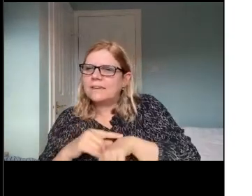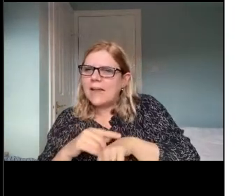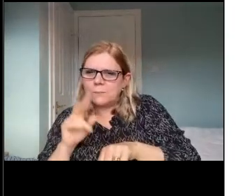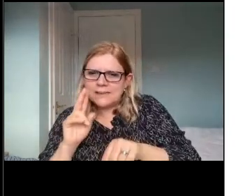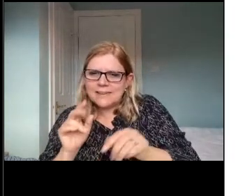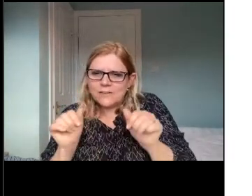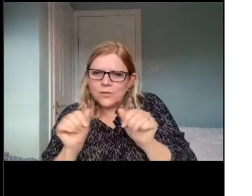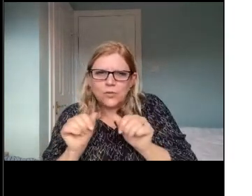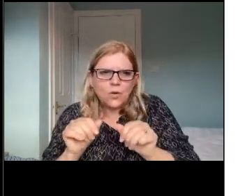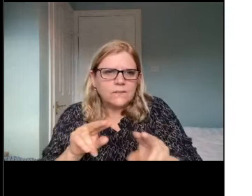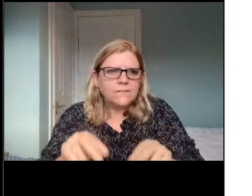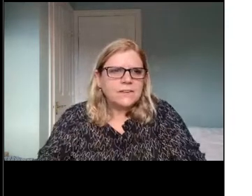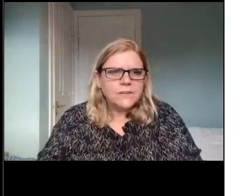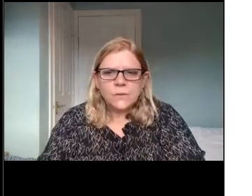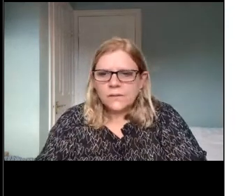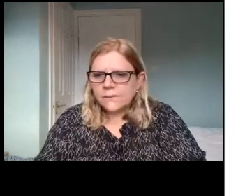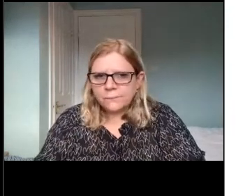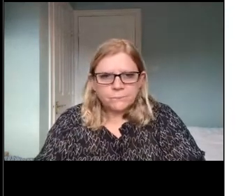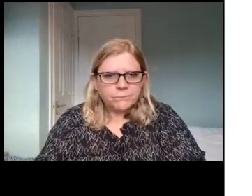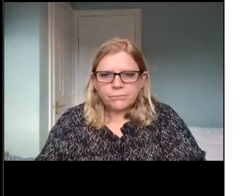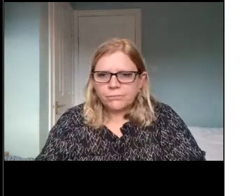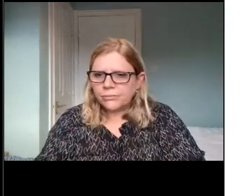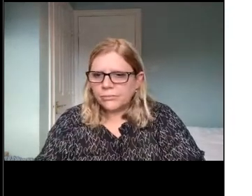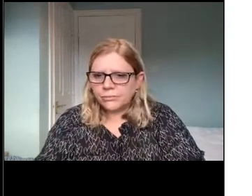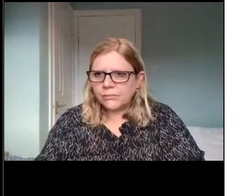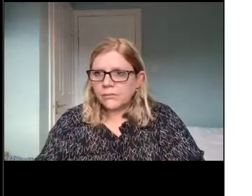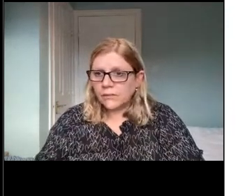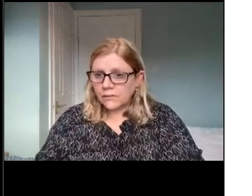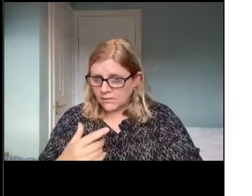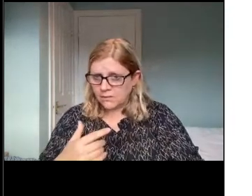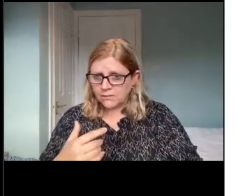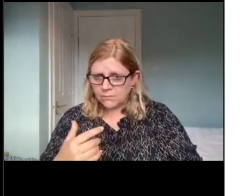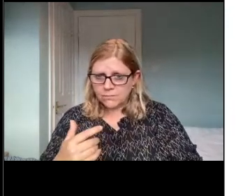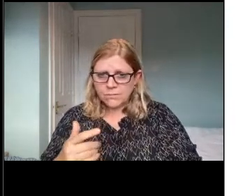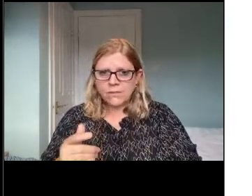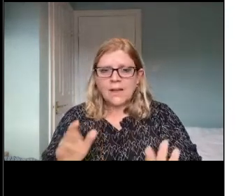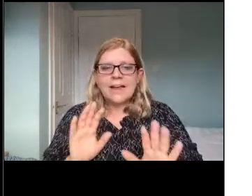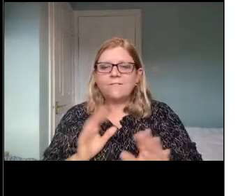please. I'm hoping that we have time to watch a short video.